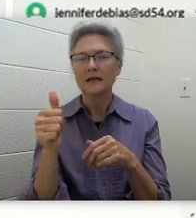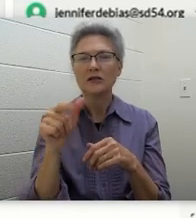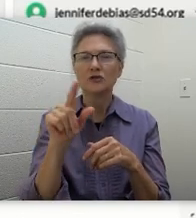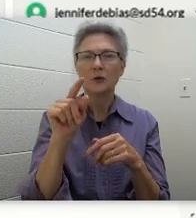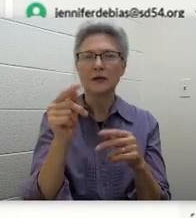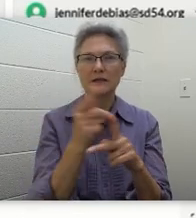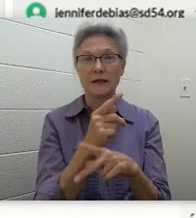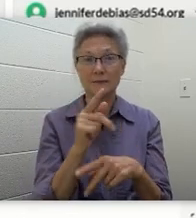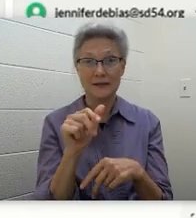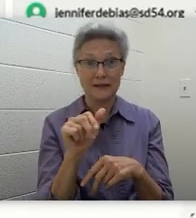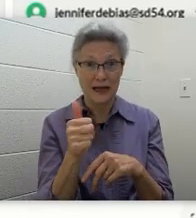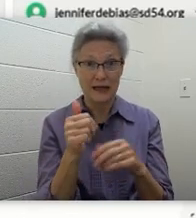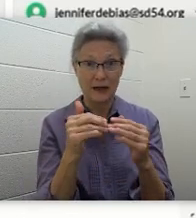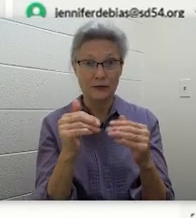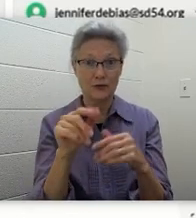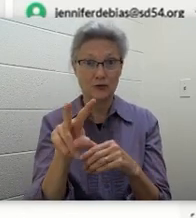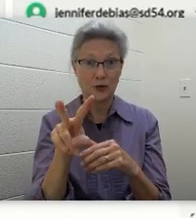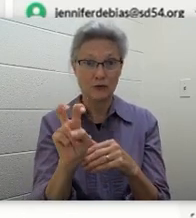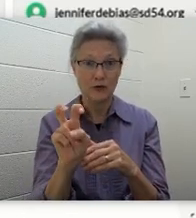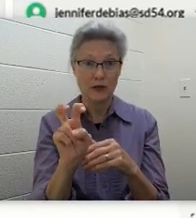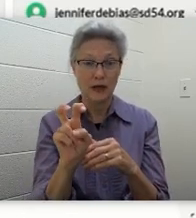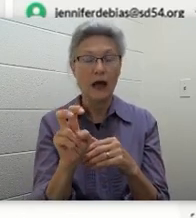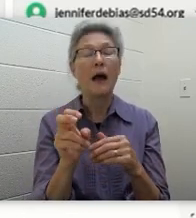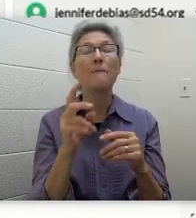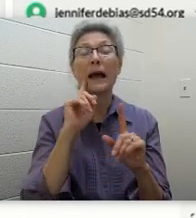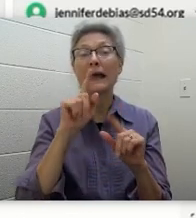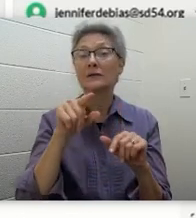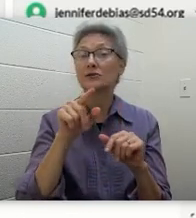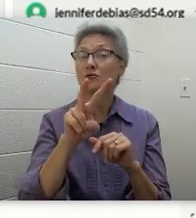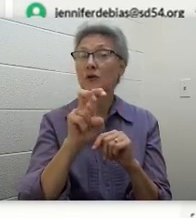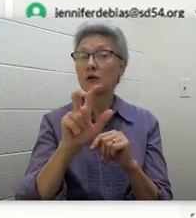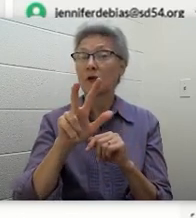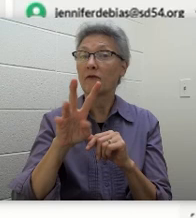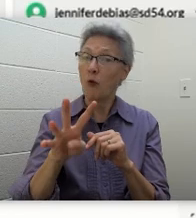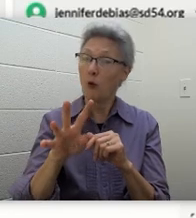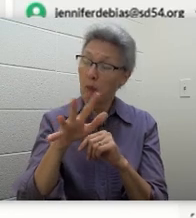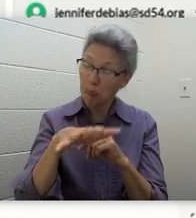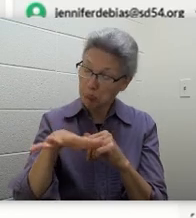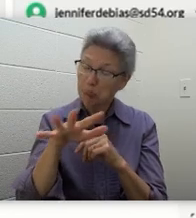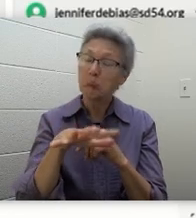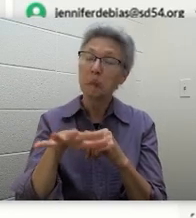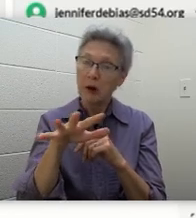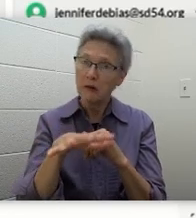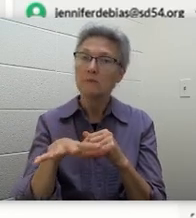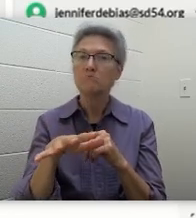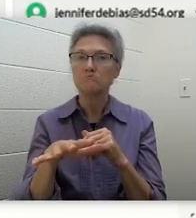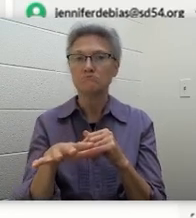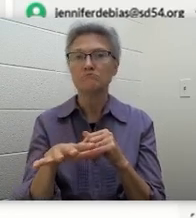20 times 10 is 200. And 234 is right on track.